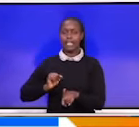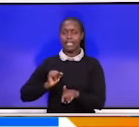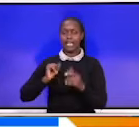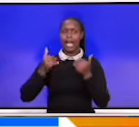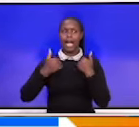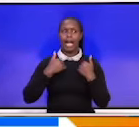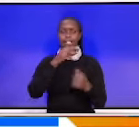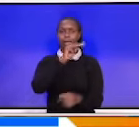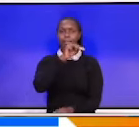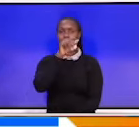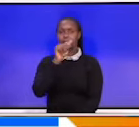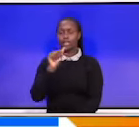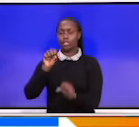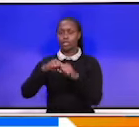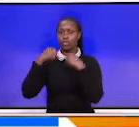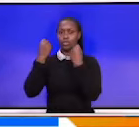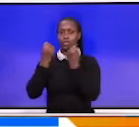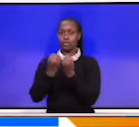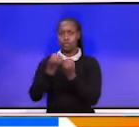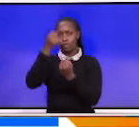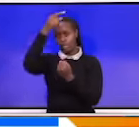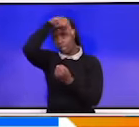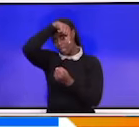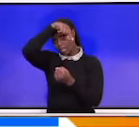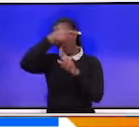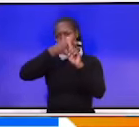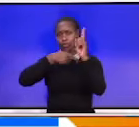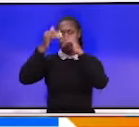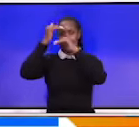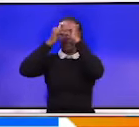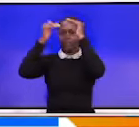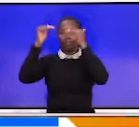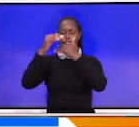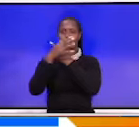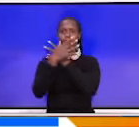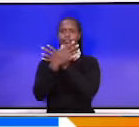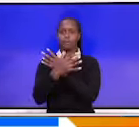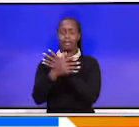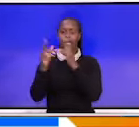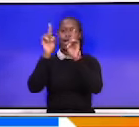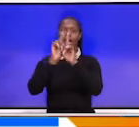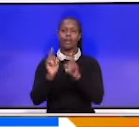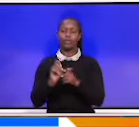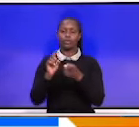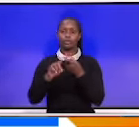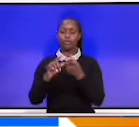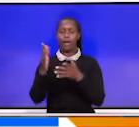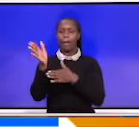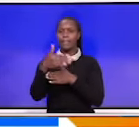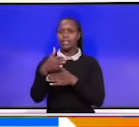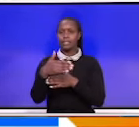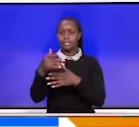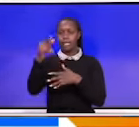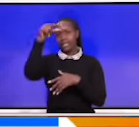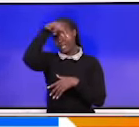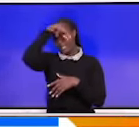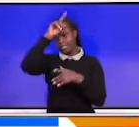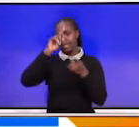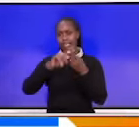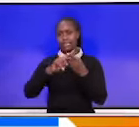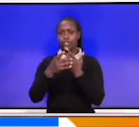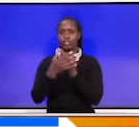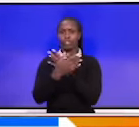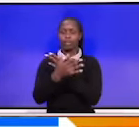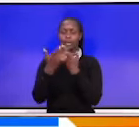degree in socio and cultural anthropology from the University of Cologne, Germany, and a bachelor's degree in German language and literature, as well